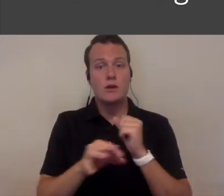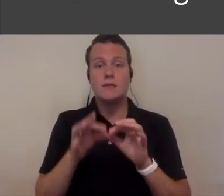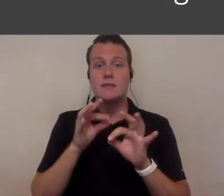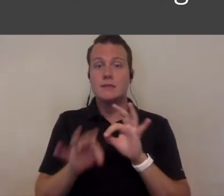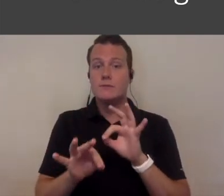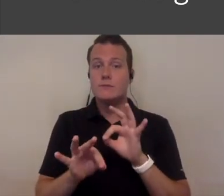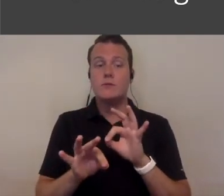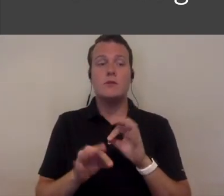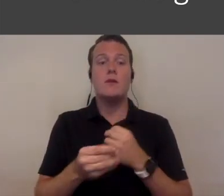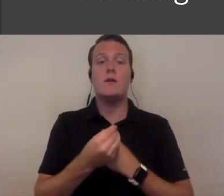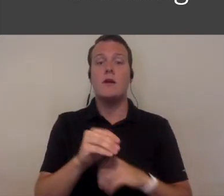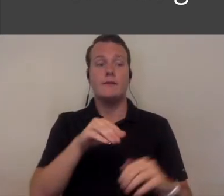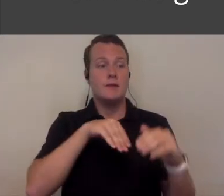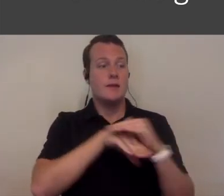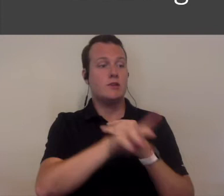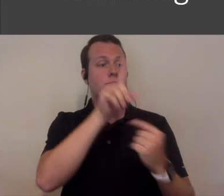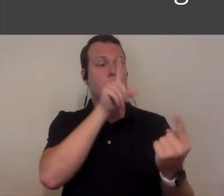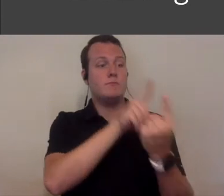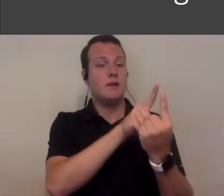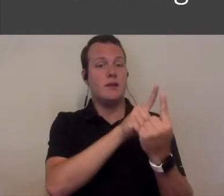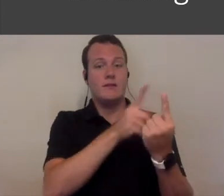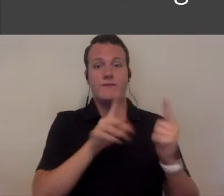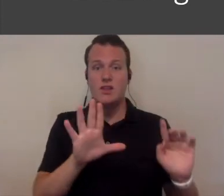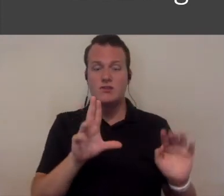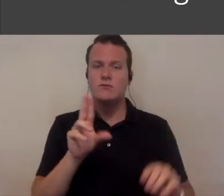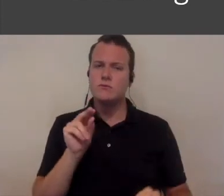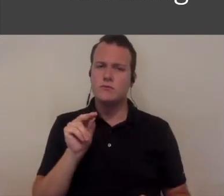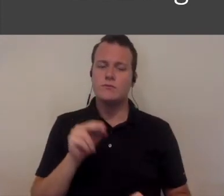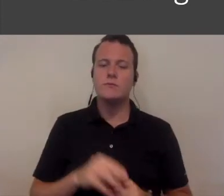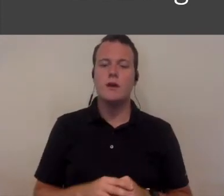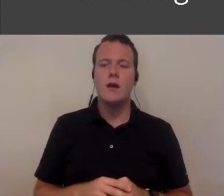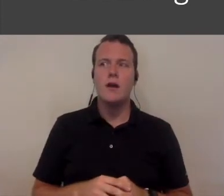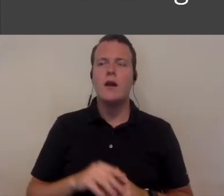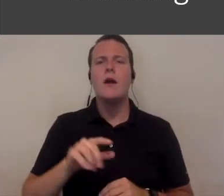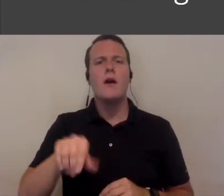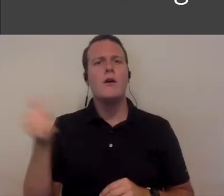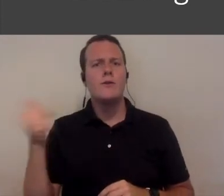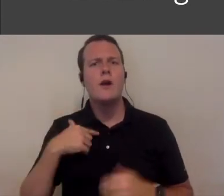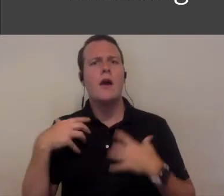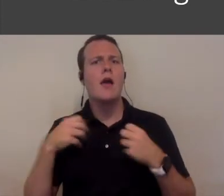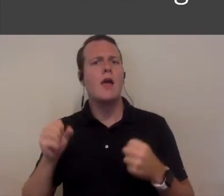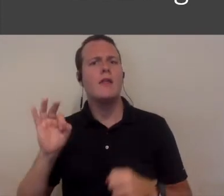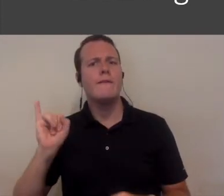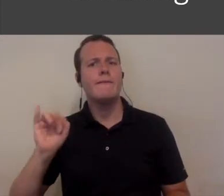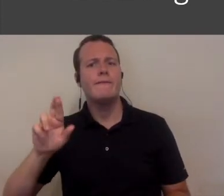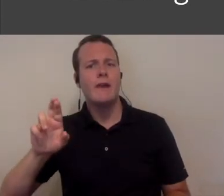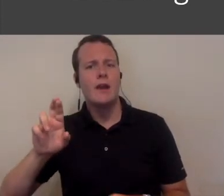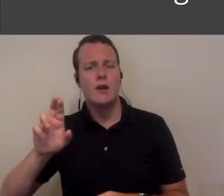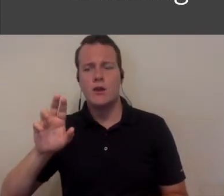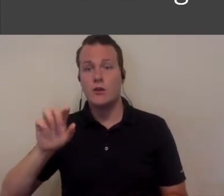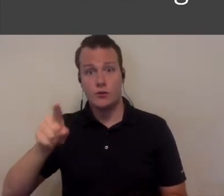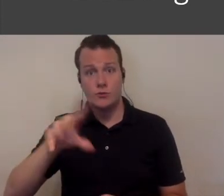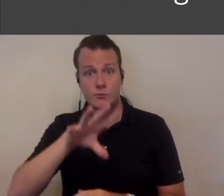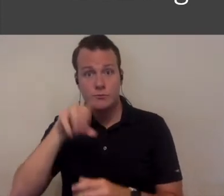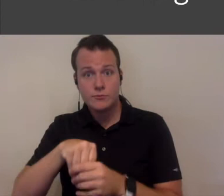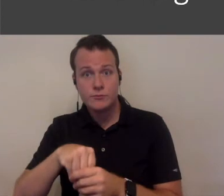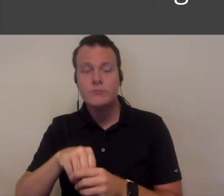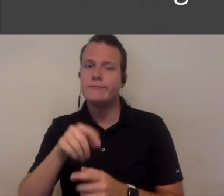into an office. Again, what are you doing at health fairs? Are you participating in health fairs? That's